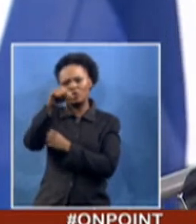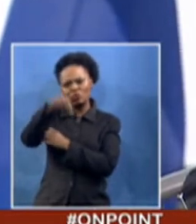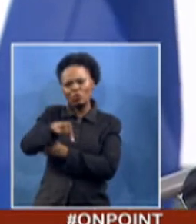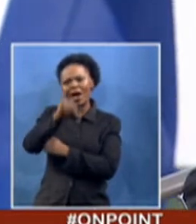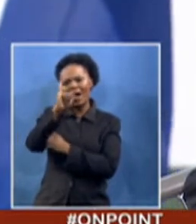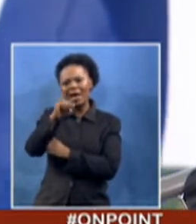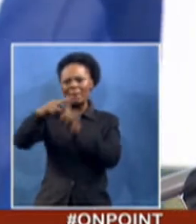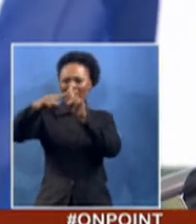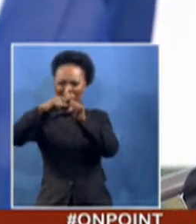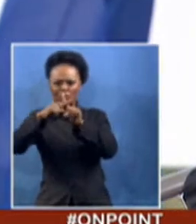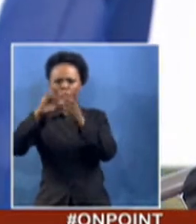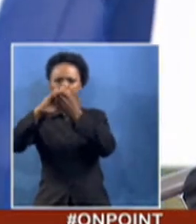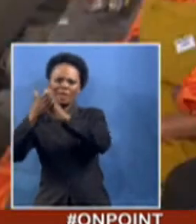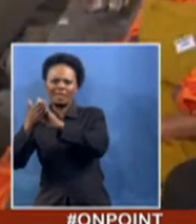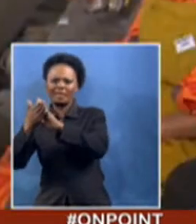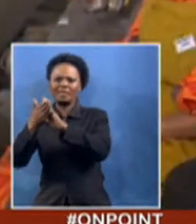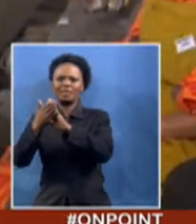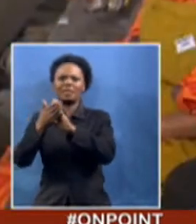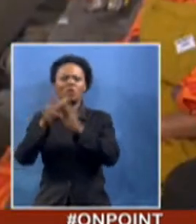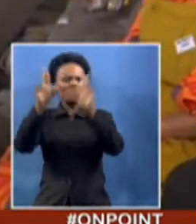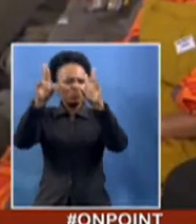LGBTQI+ community.